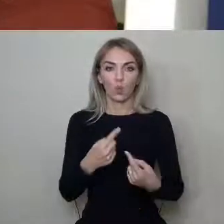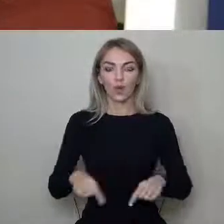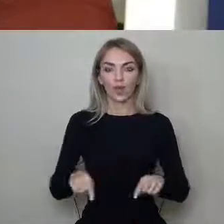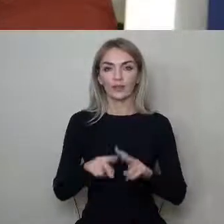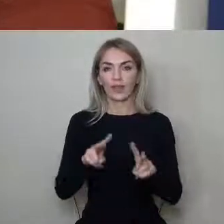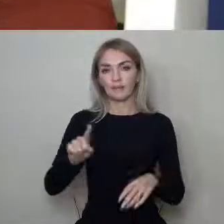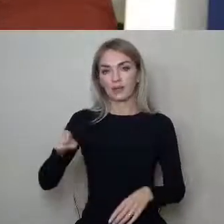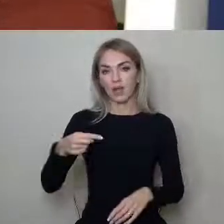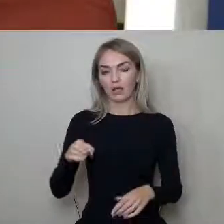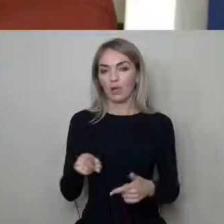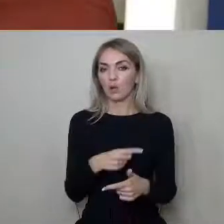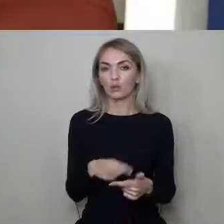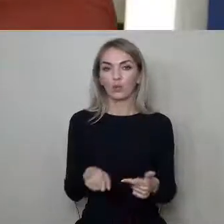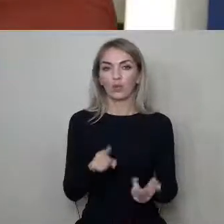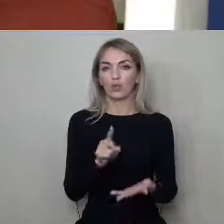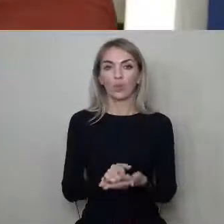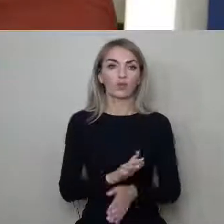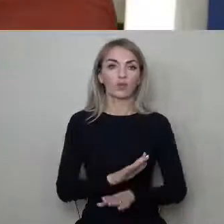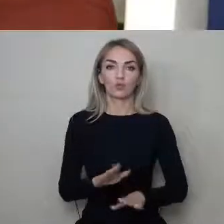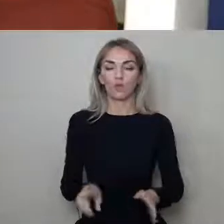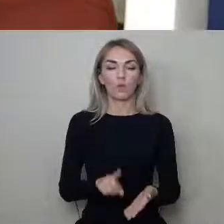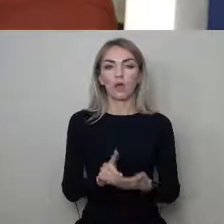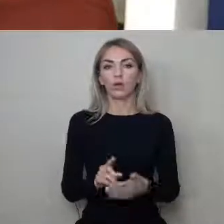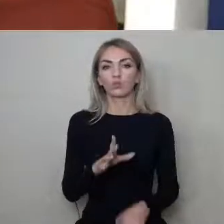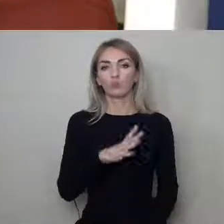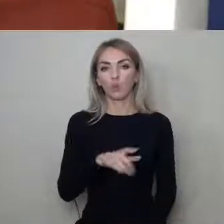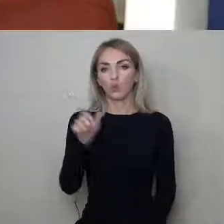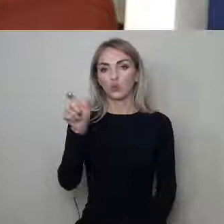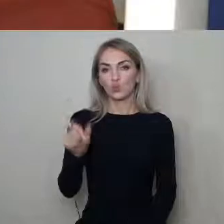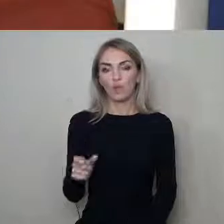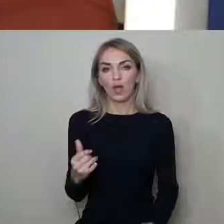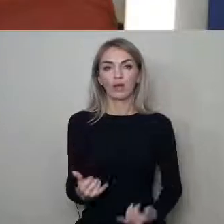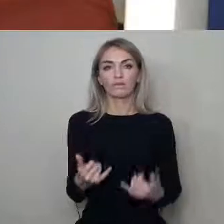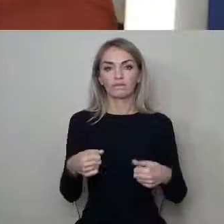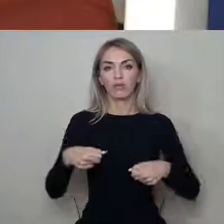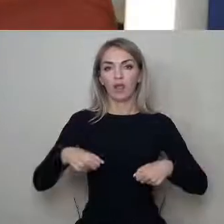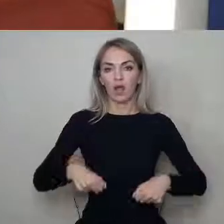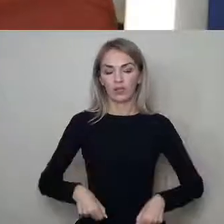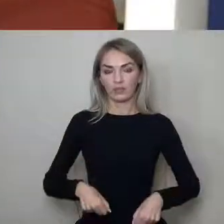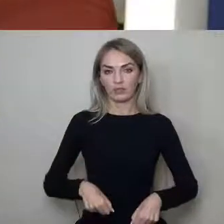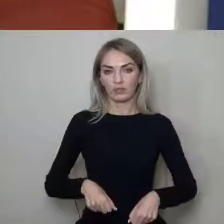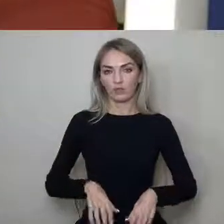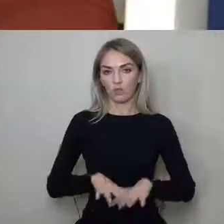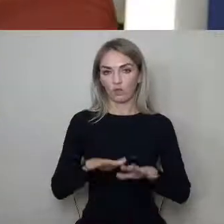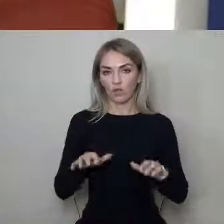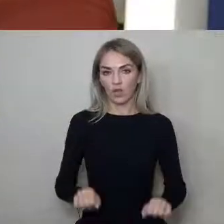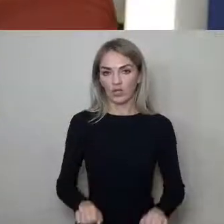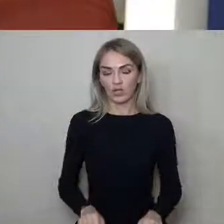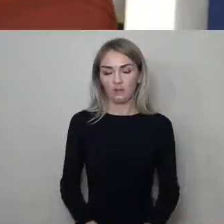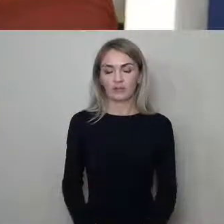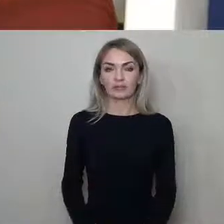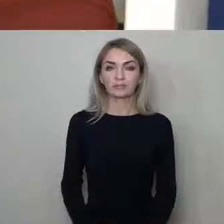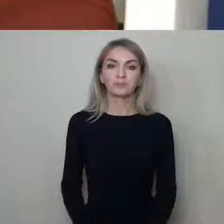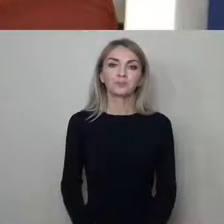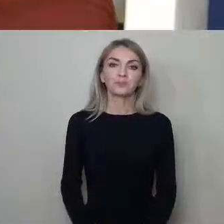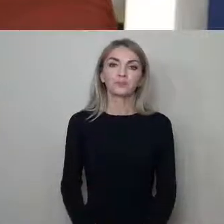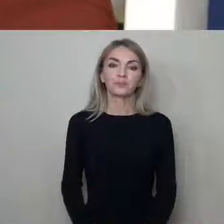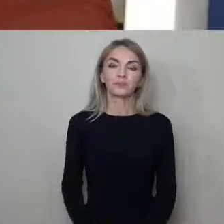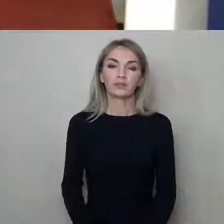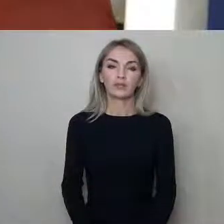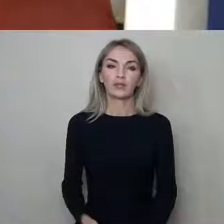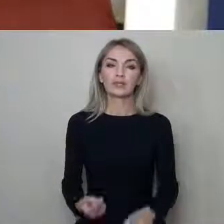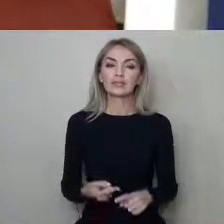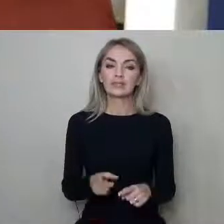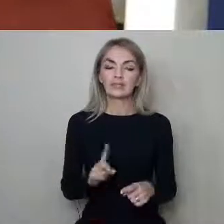it shouldn't be the authority that sort of brings to account or the authority that has some powers to do